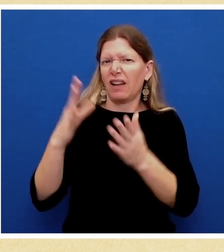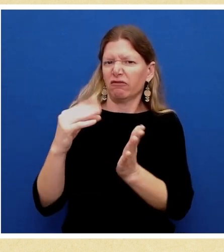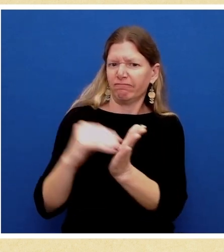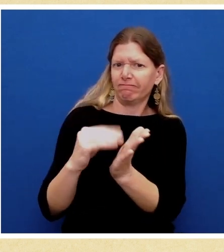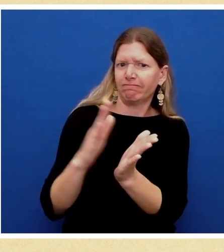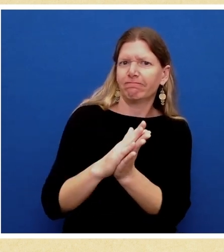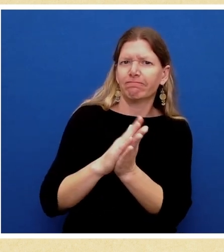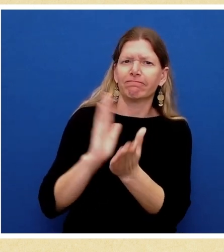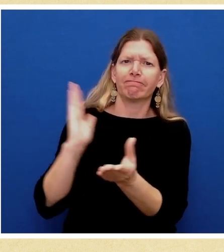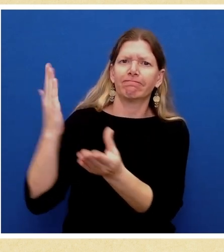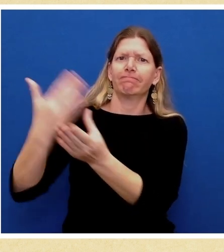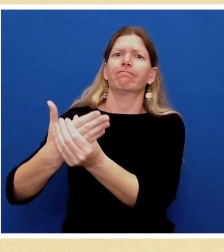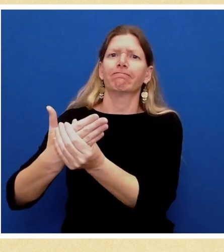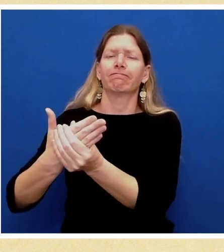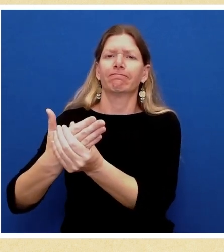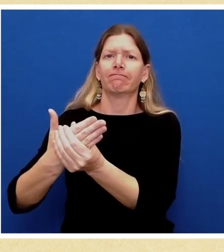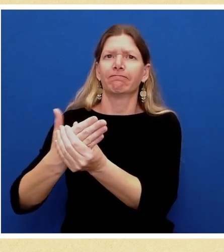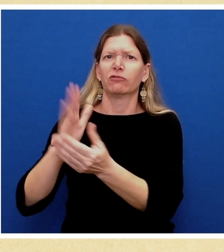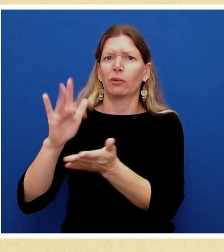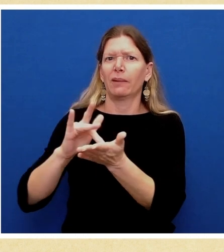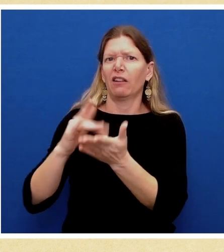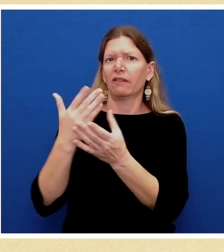and request a copy of the note.